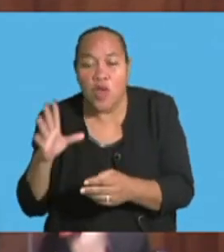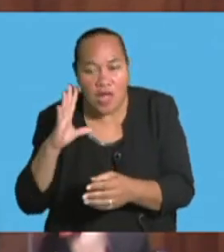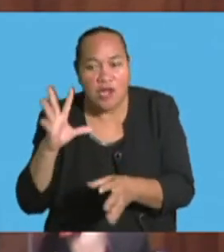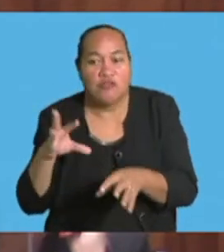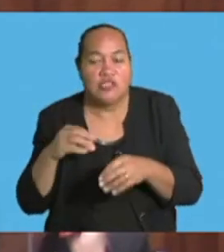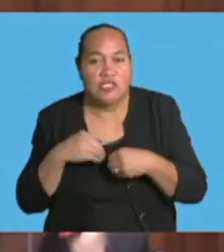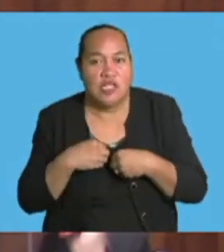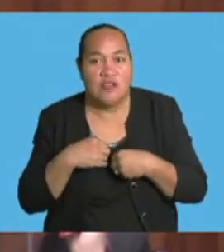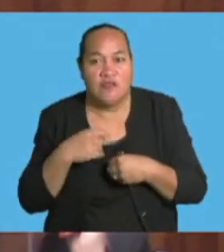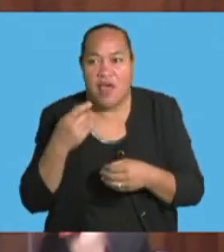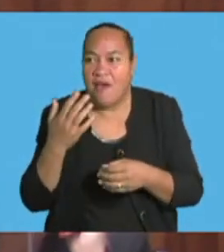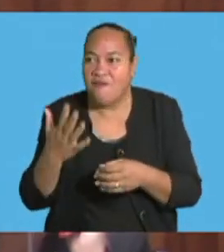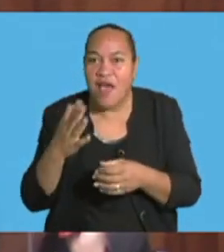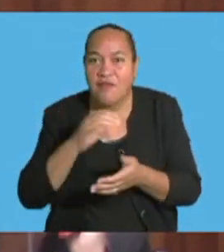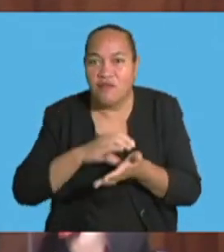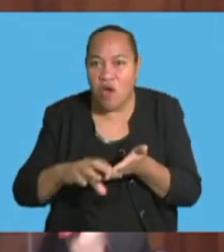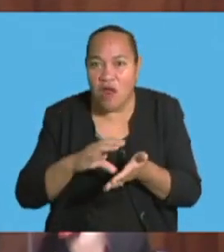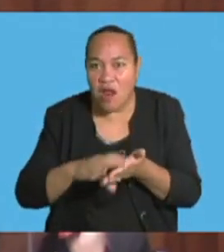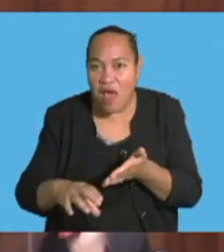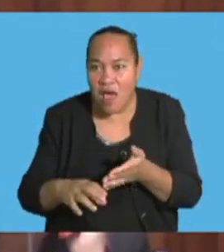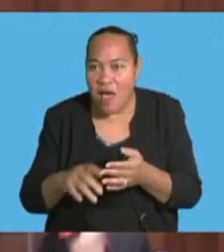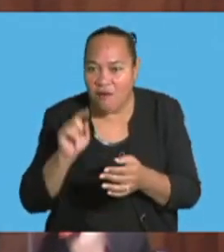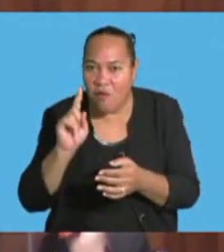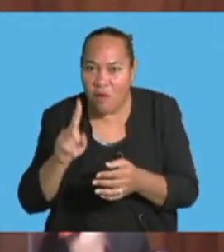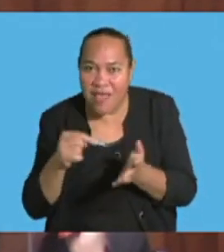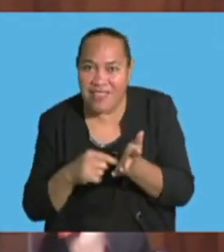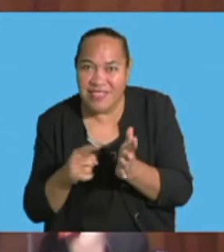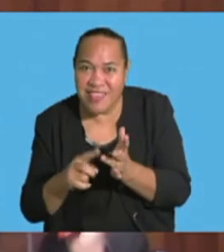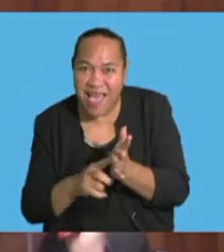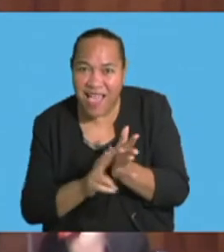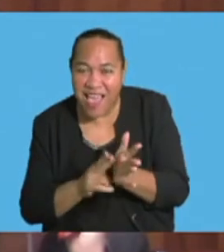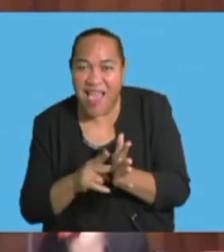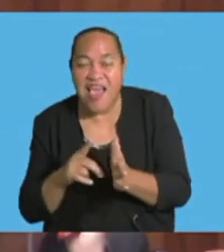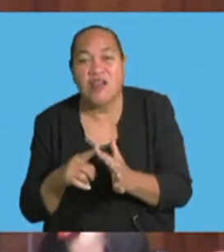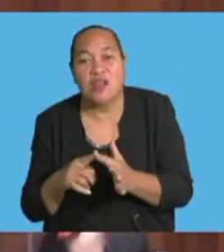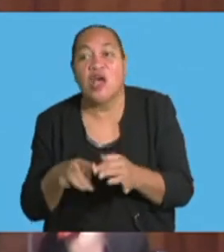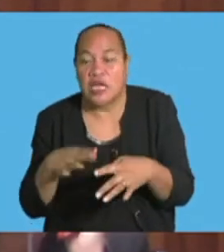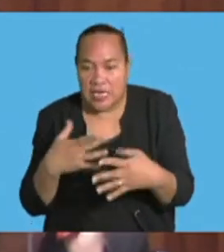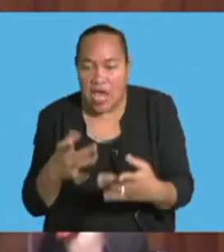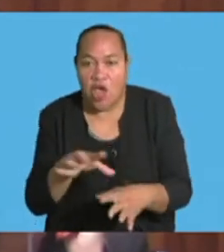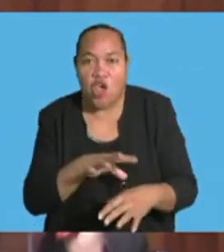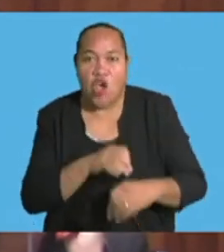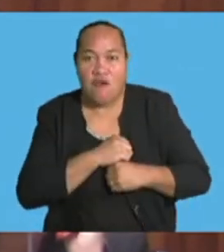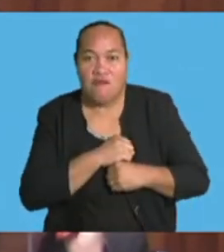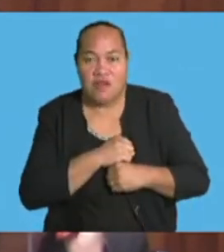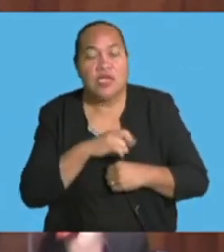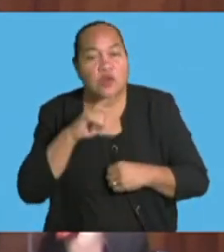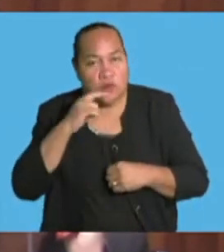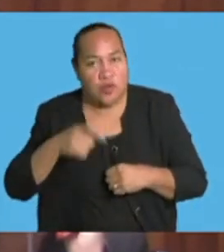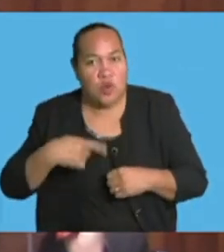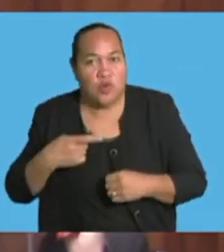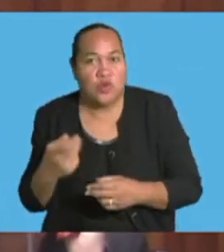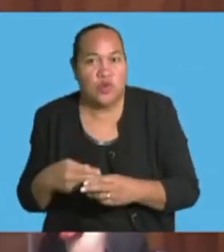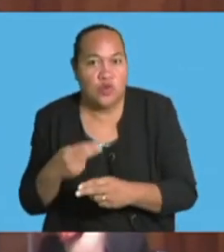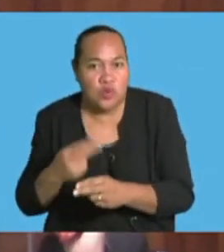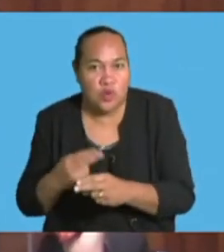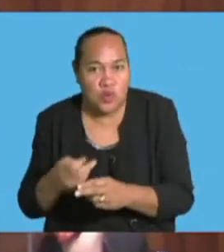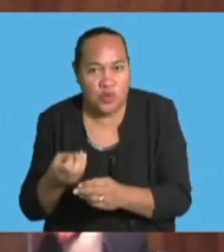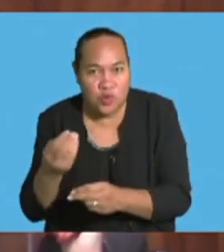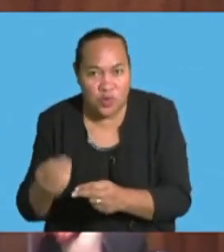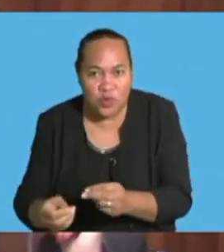of $85 per ton has further boosted the confidence of growers in the sugar industry.